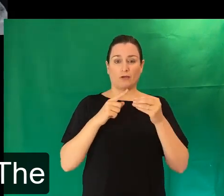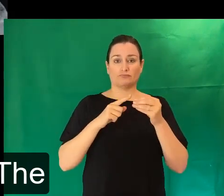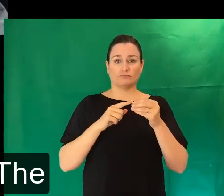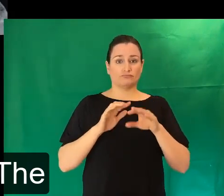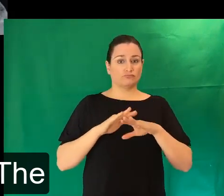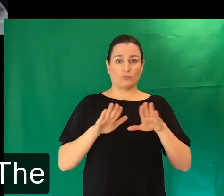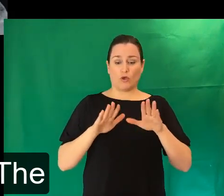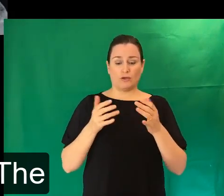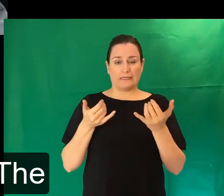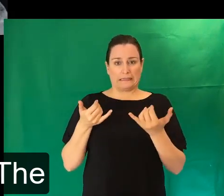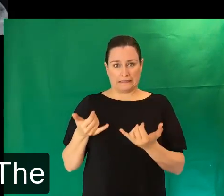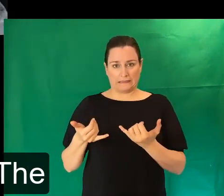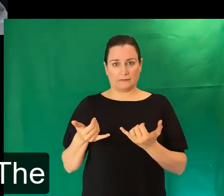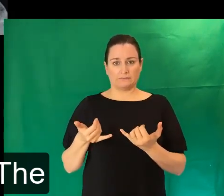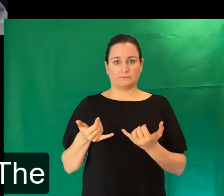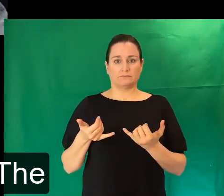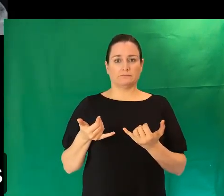now,